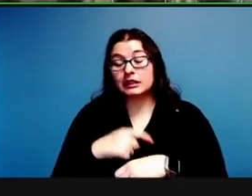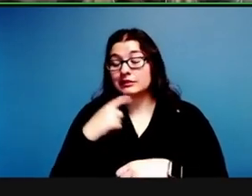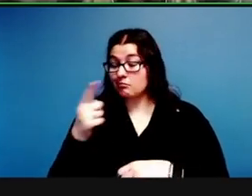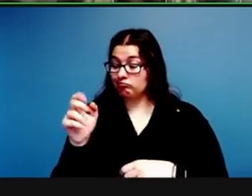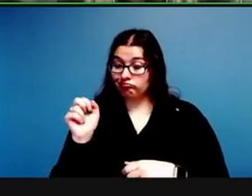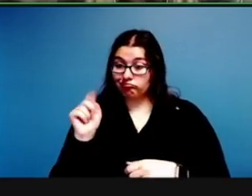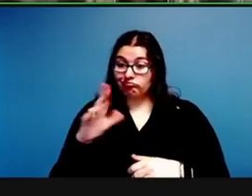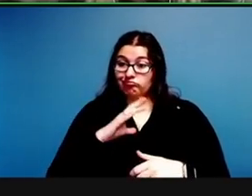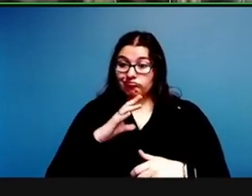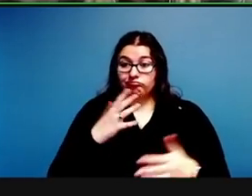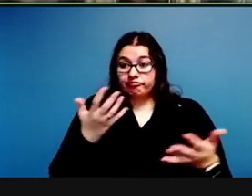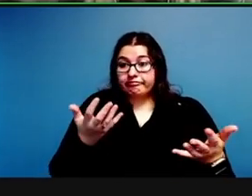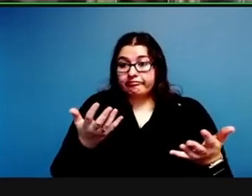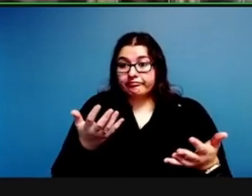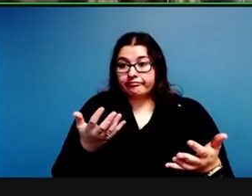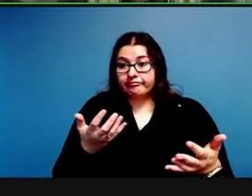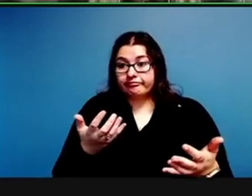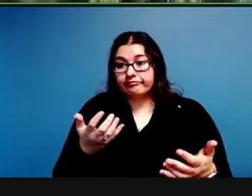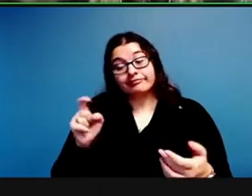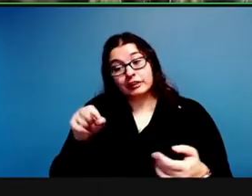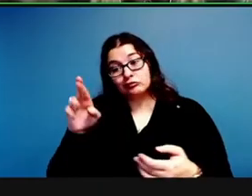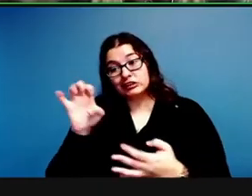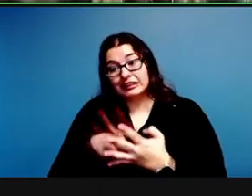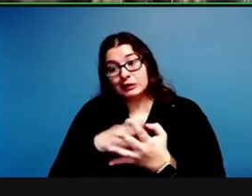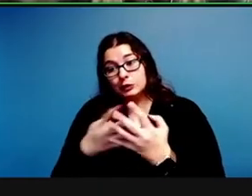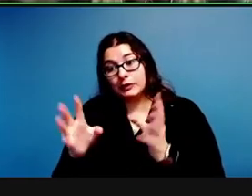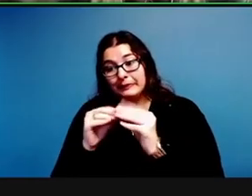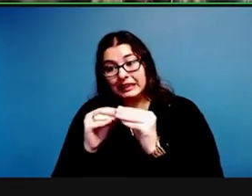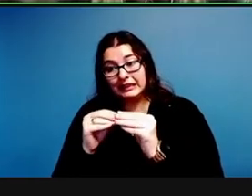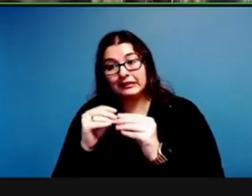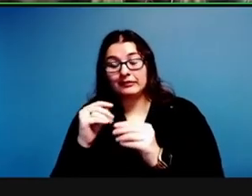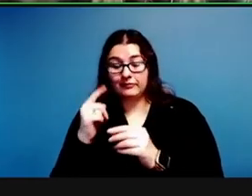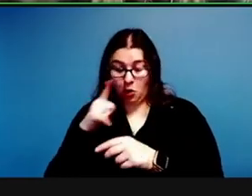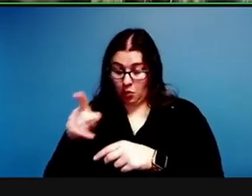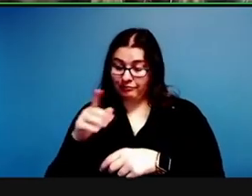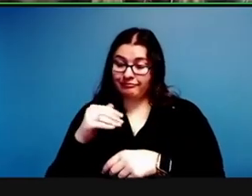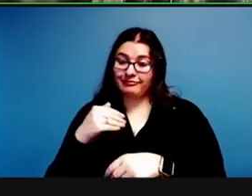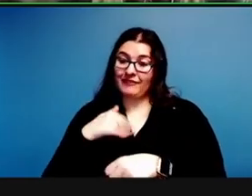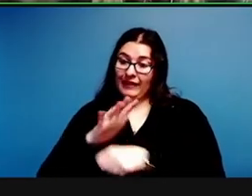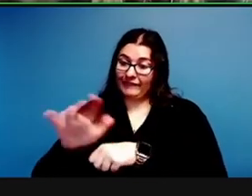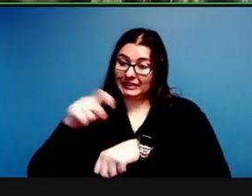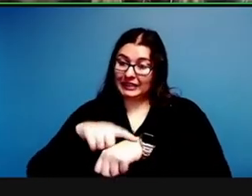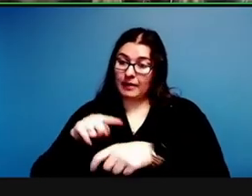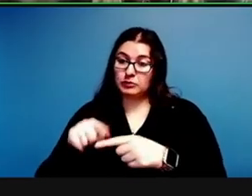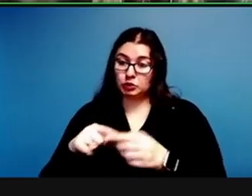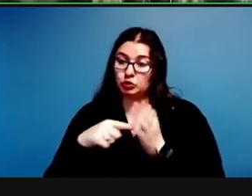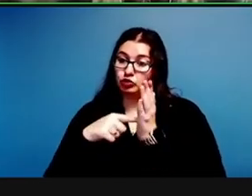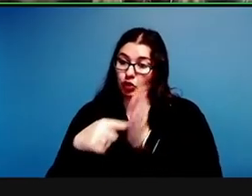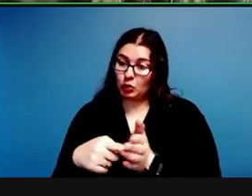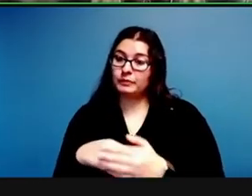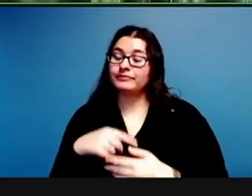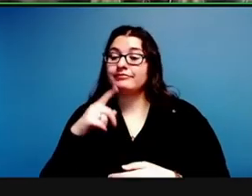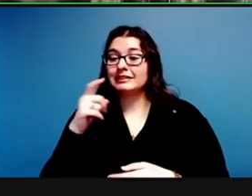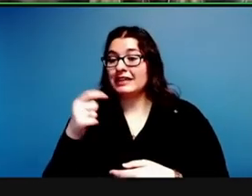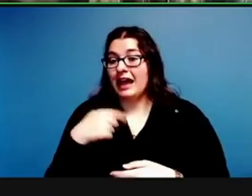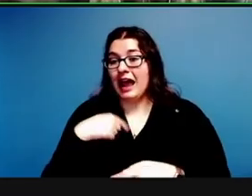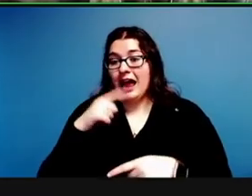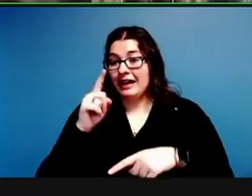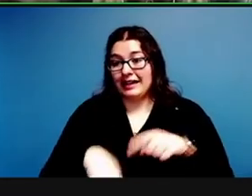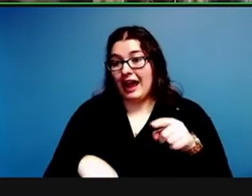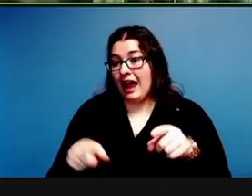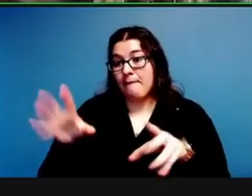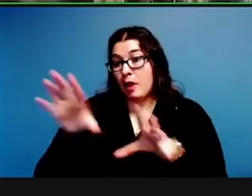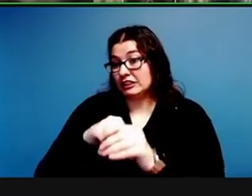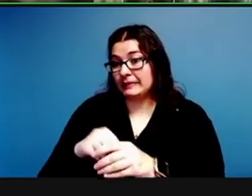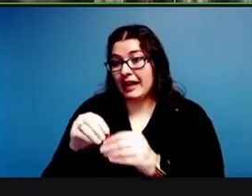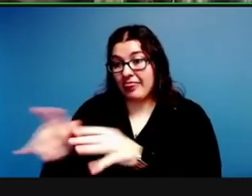okay, well, then I guess we need to reschedule the meeting for when you do have time to present that draft to me, because I can't participate